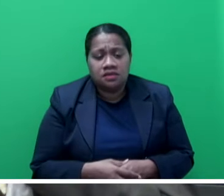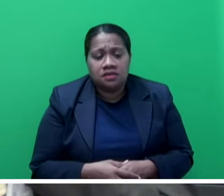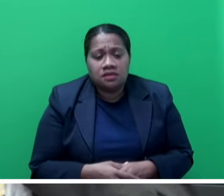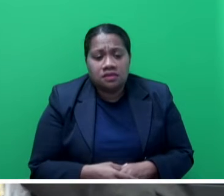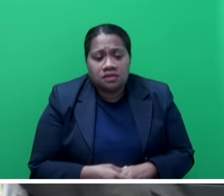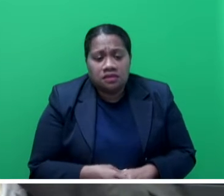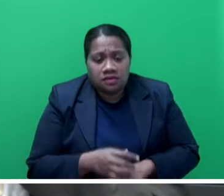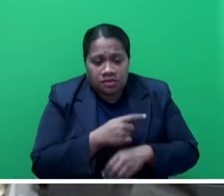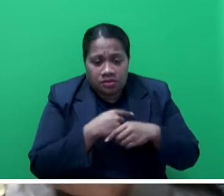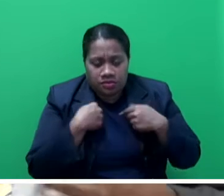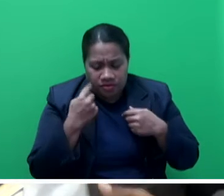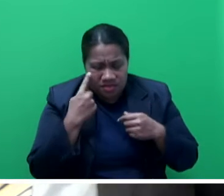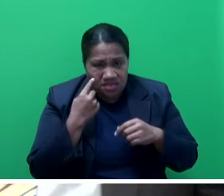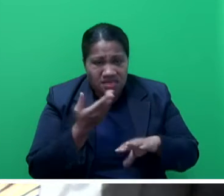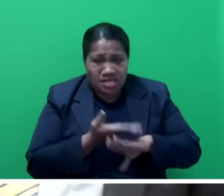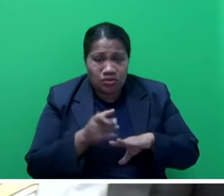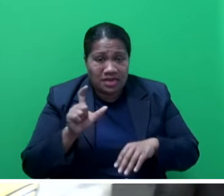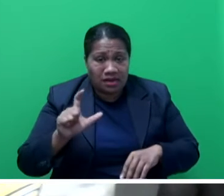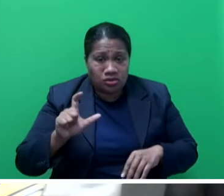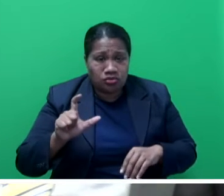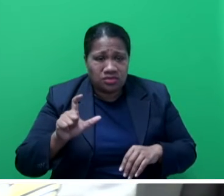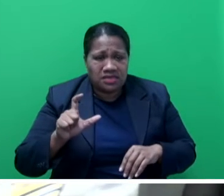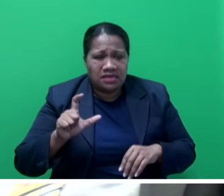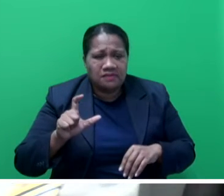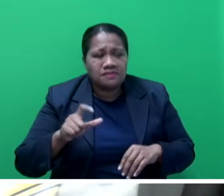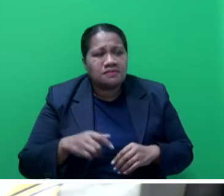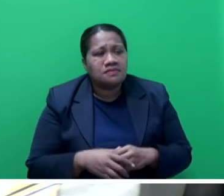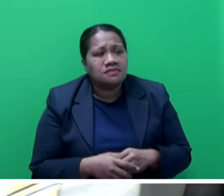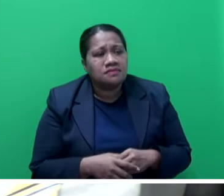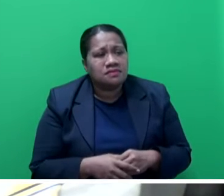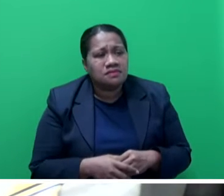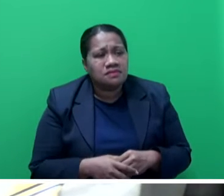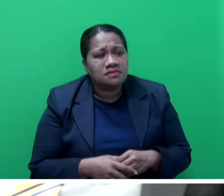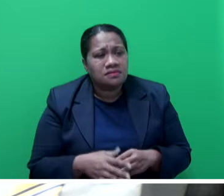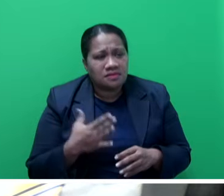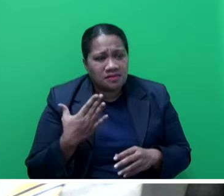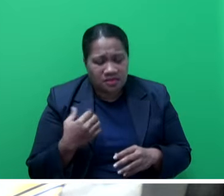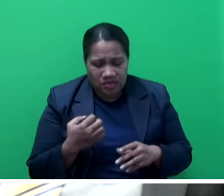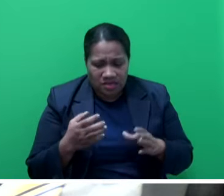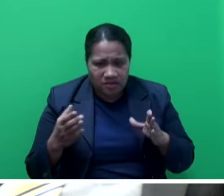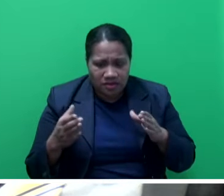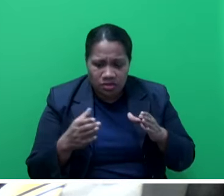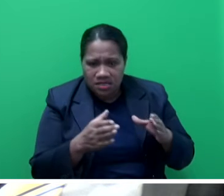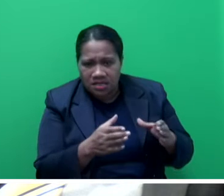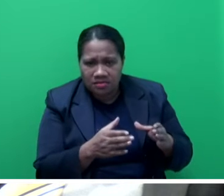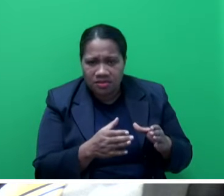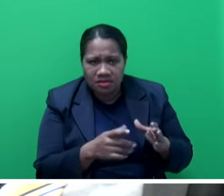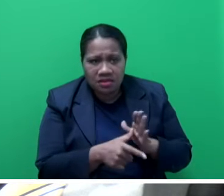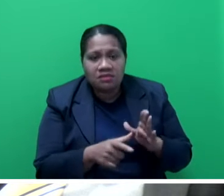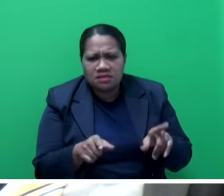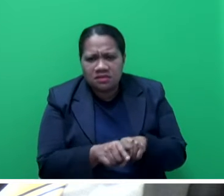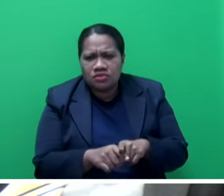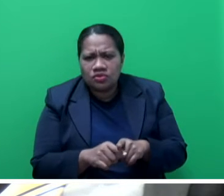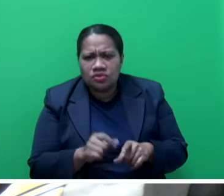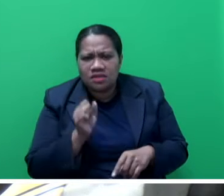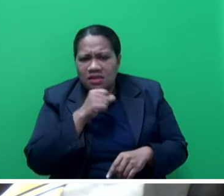New Caledonia, which has had a fantastic COVID-19 containment period similar to Taiwan and Fiji, had